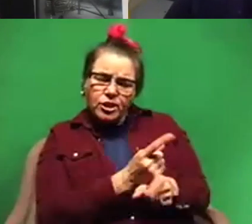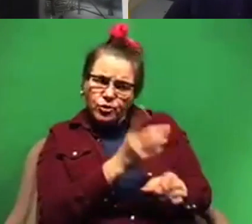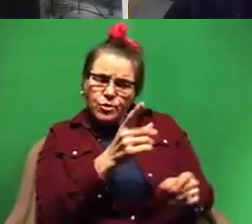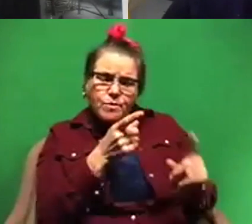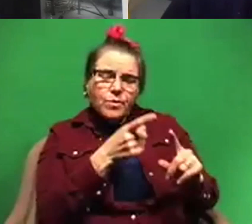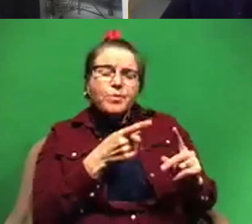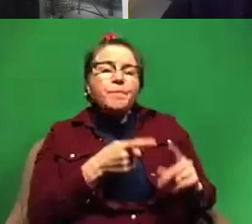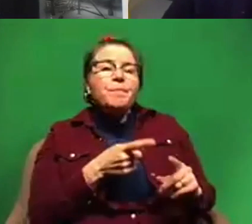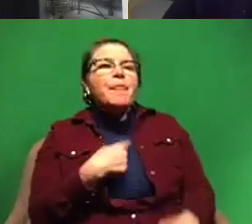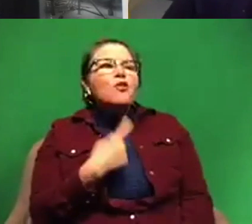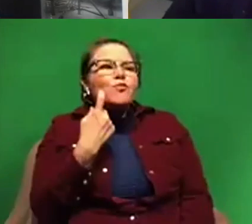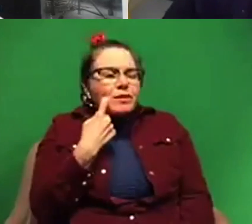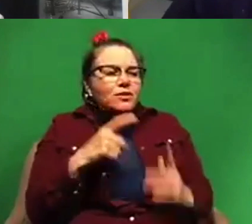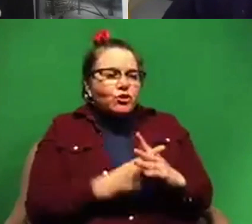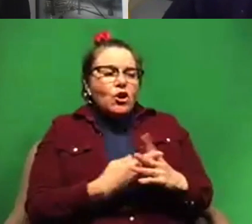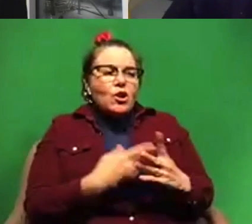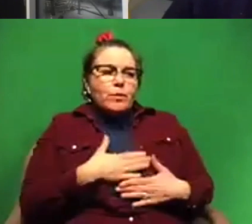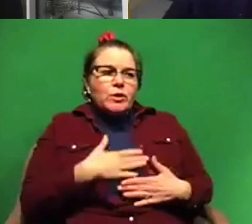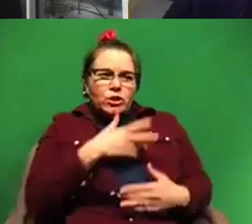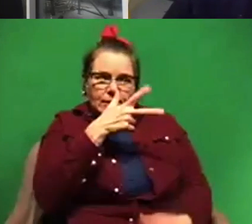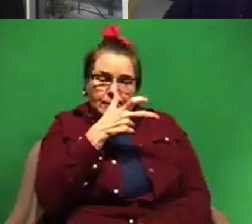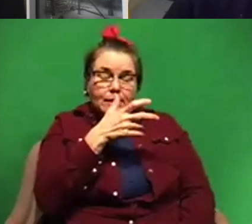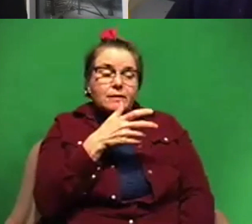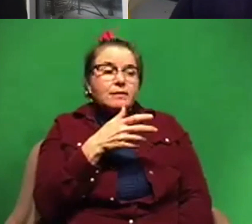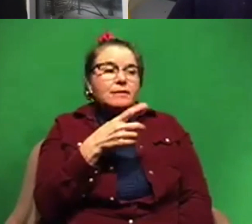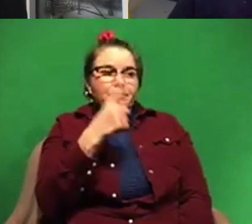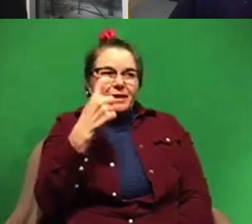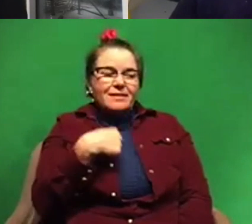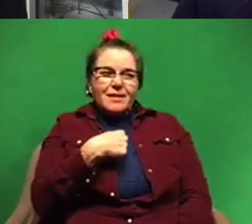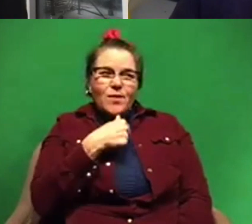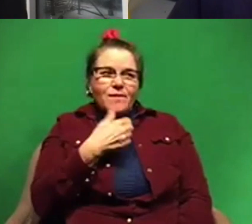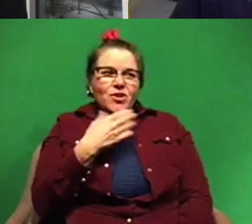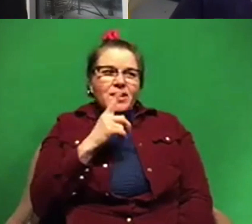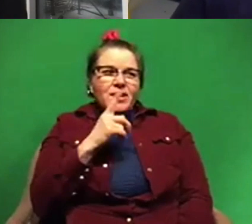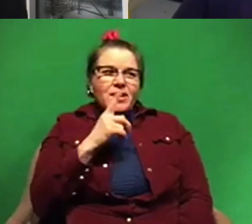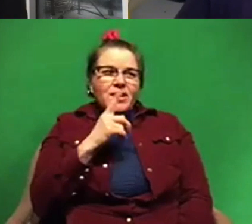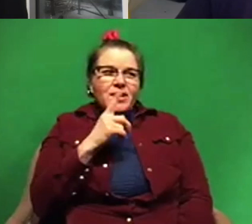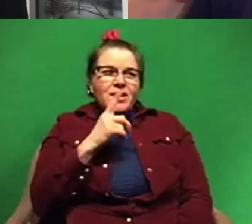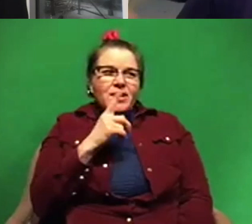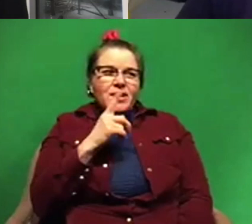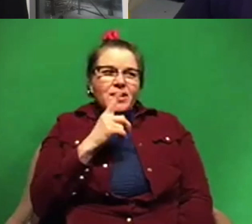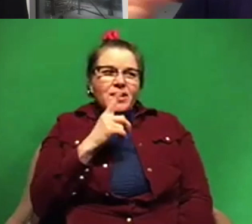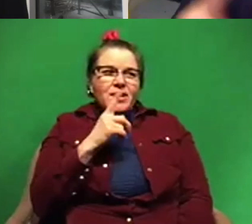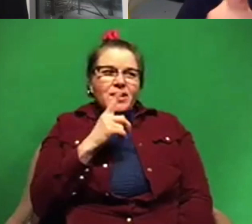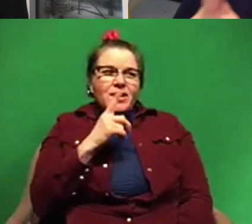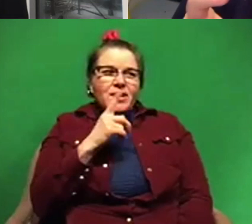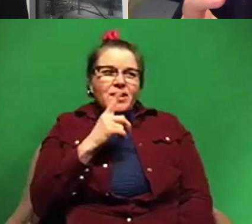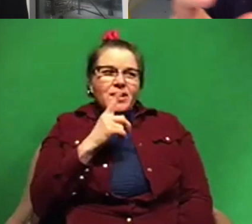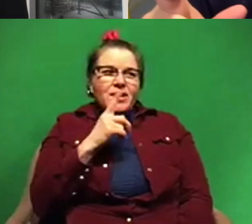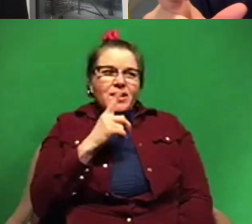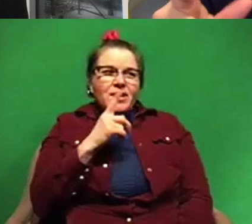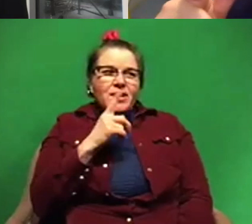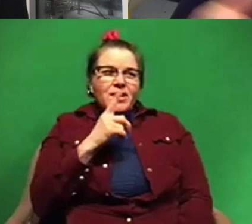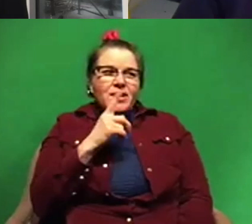started appreciating insects because I don't have a good answer for why. I think I've been like following people on Twitter who post these macro